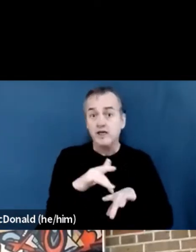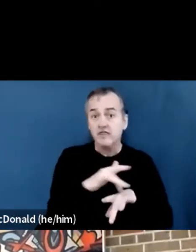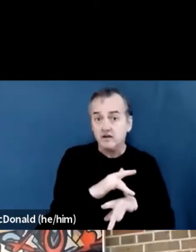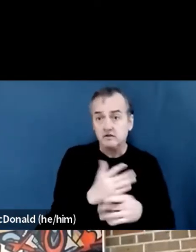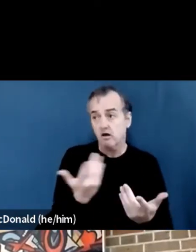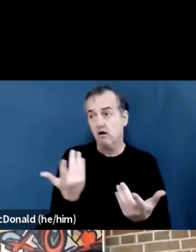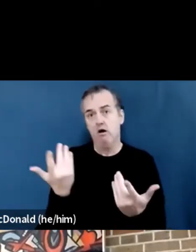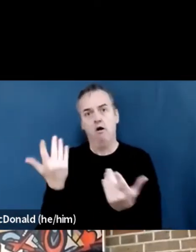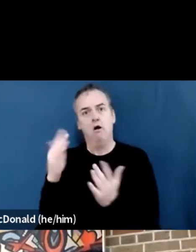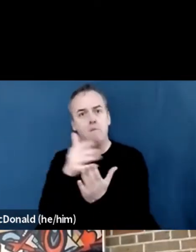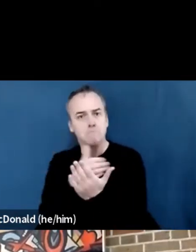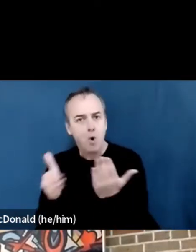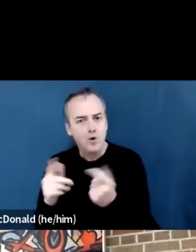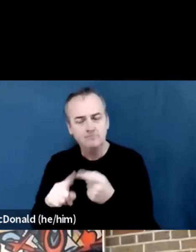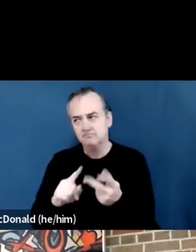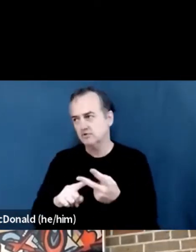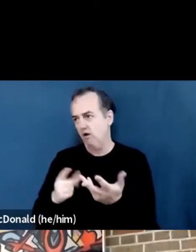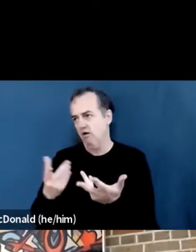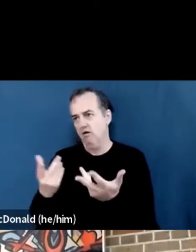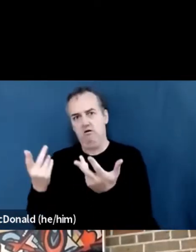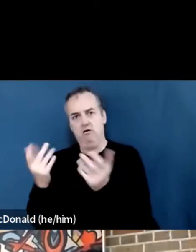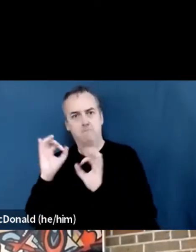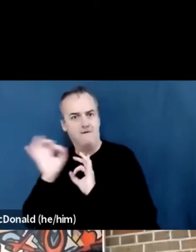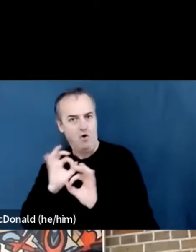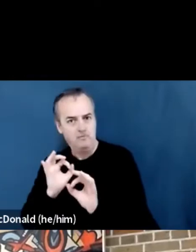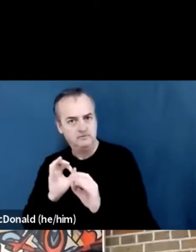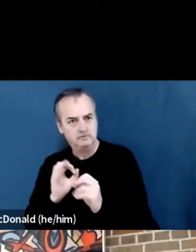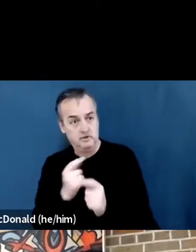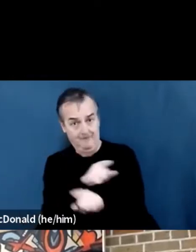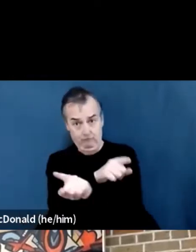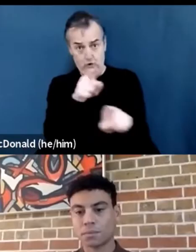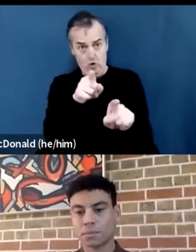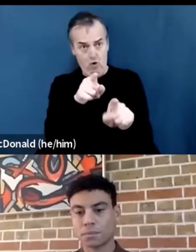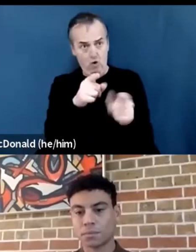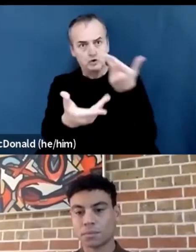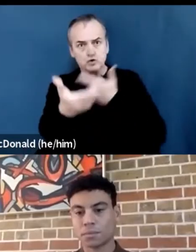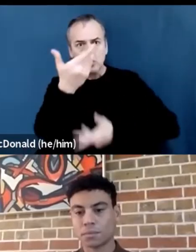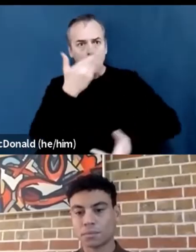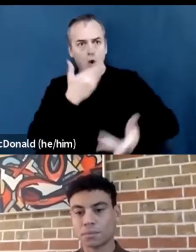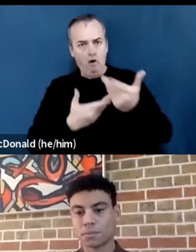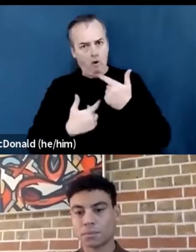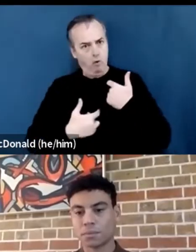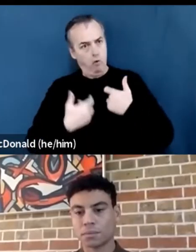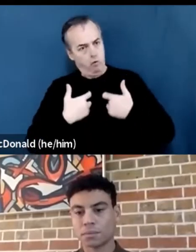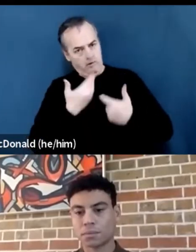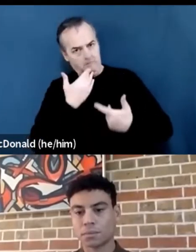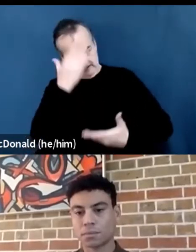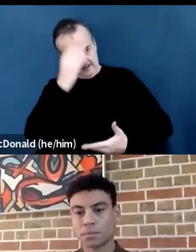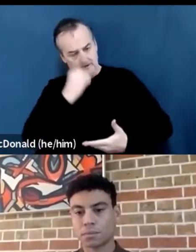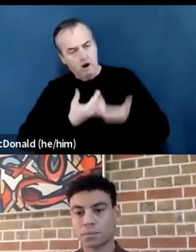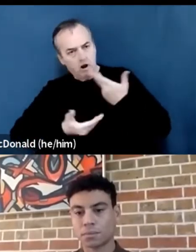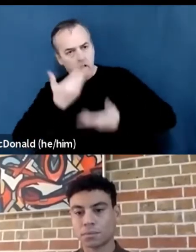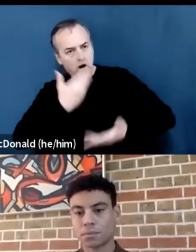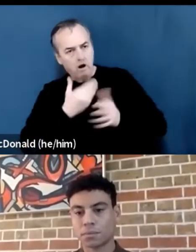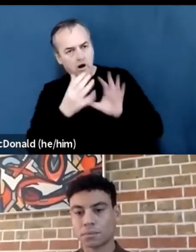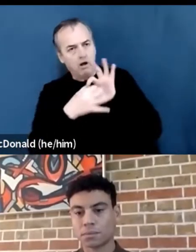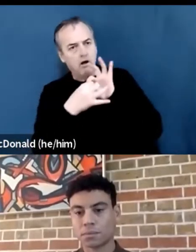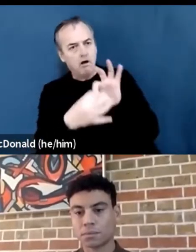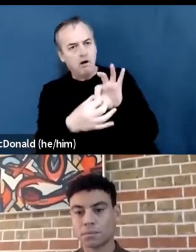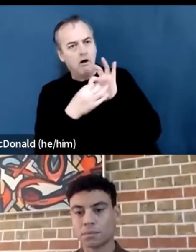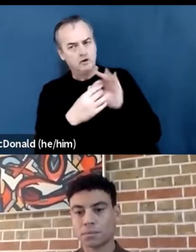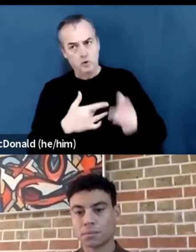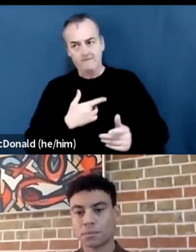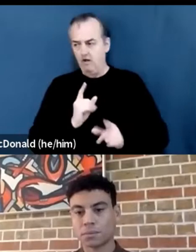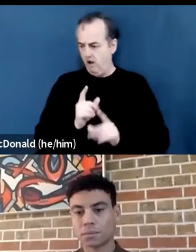or poetry or any other background, if you've got a story to tell, then we'd love to work with you. So it just felt like such